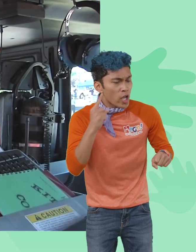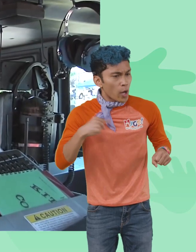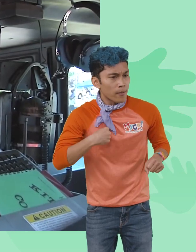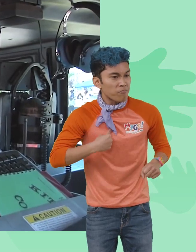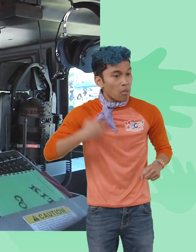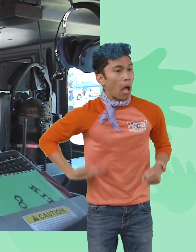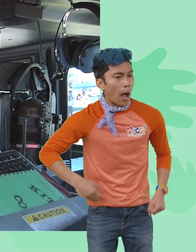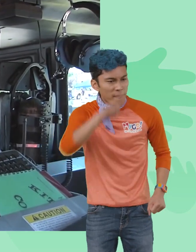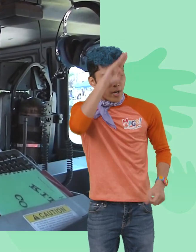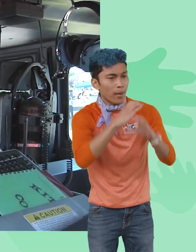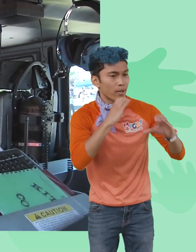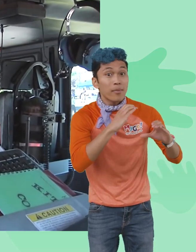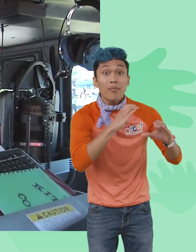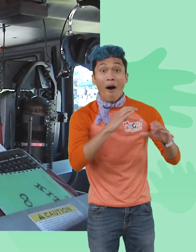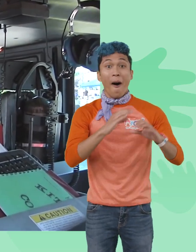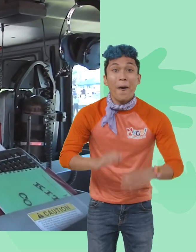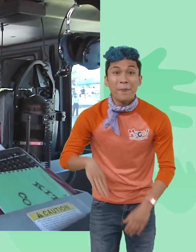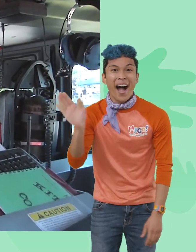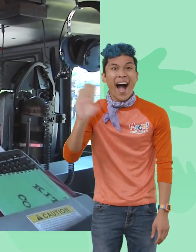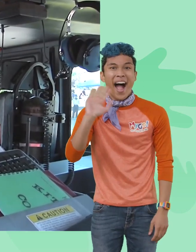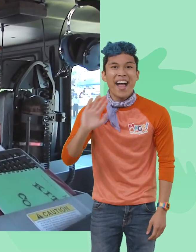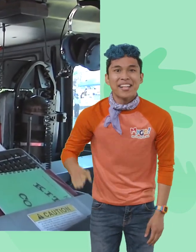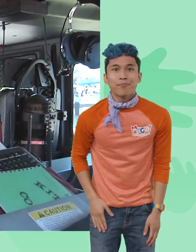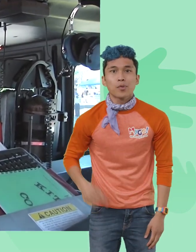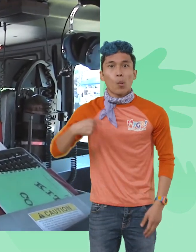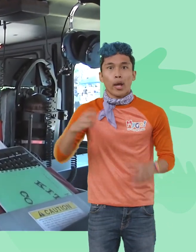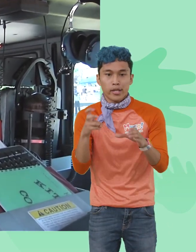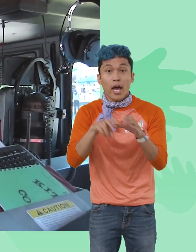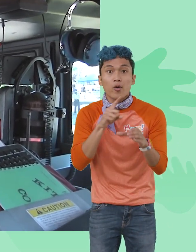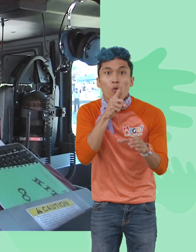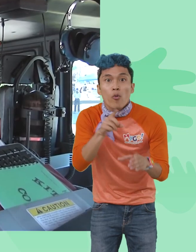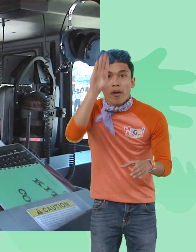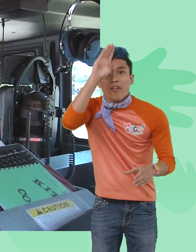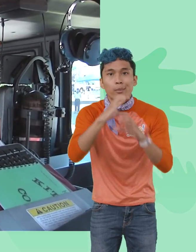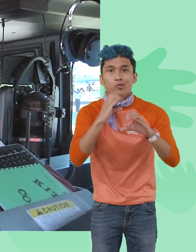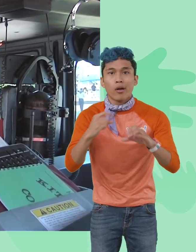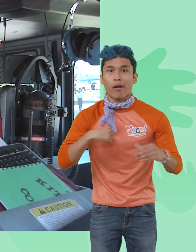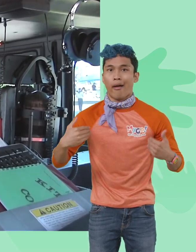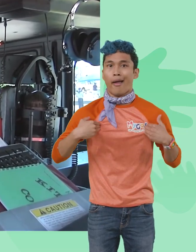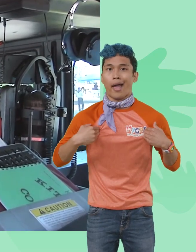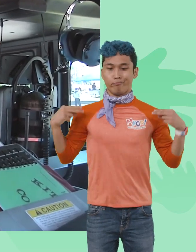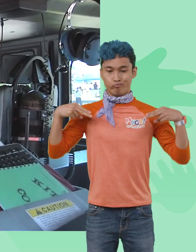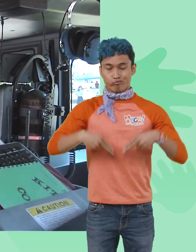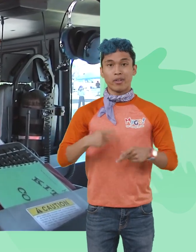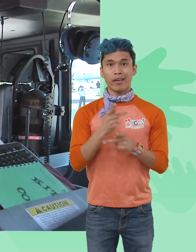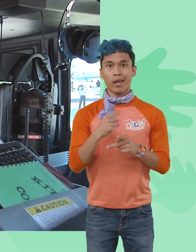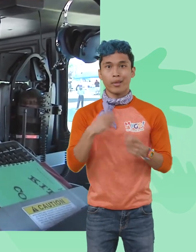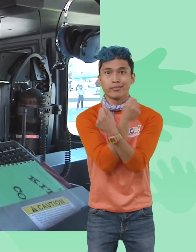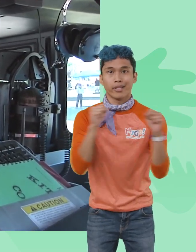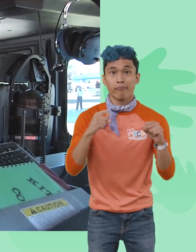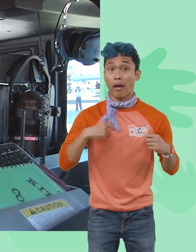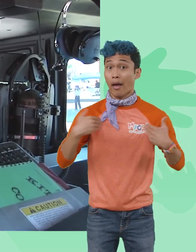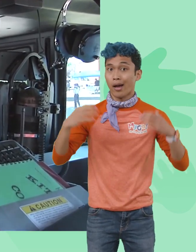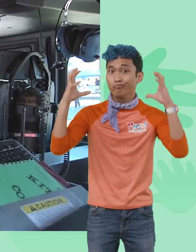can you hear me? This is Fireman Blippi. Hey, we're inside a real fire truck. I got my seatbelt on to keep me safe. I even